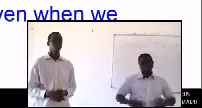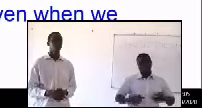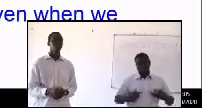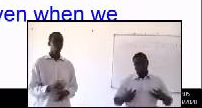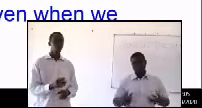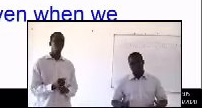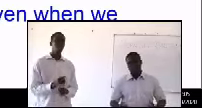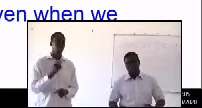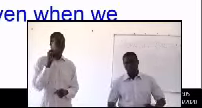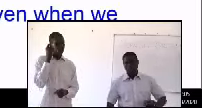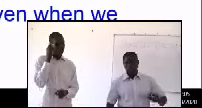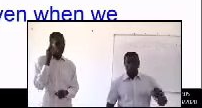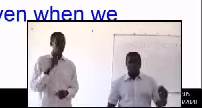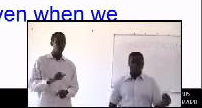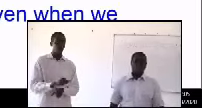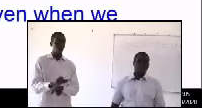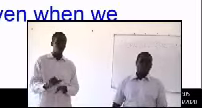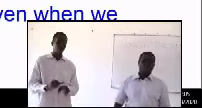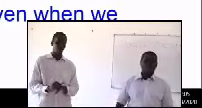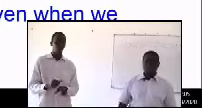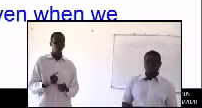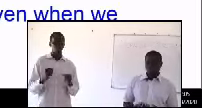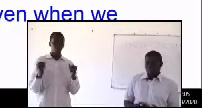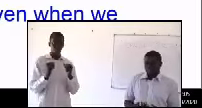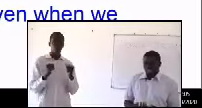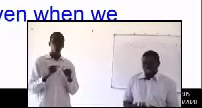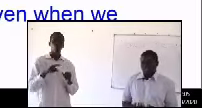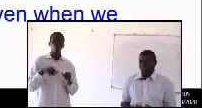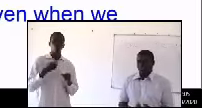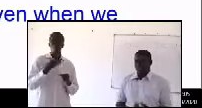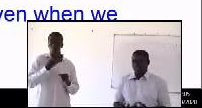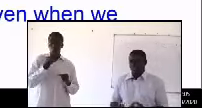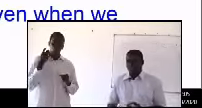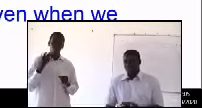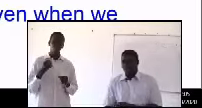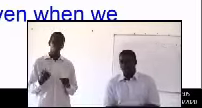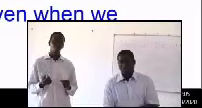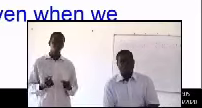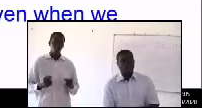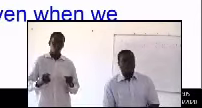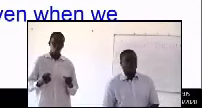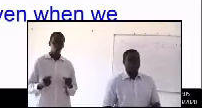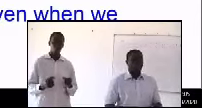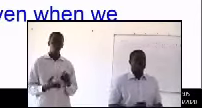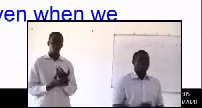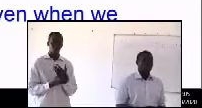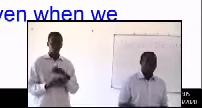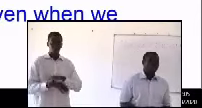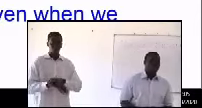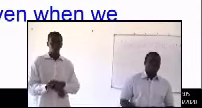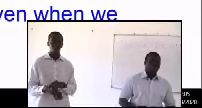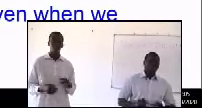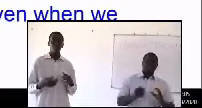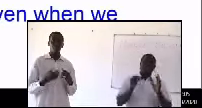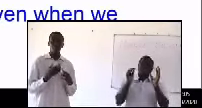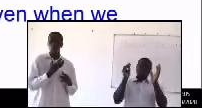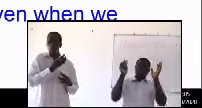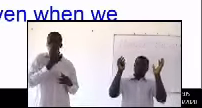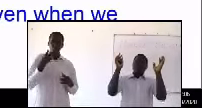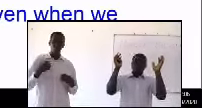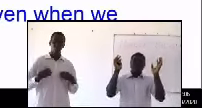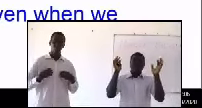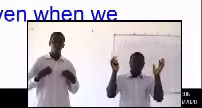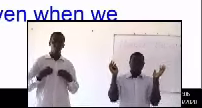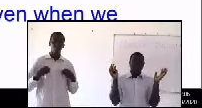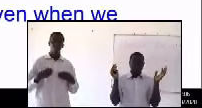aware of our environment. Like for instance, our environment, when the place is cold, I should be able to detect that, you know, the place is